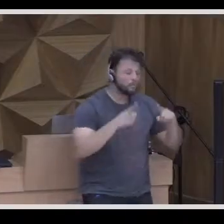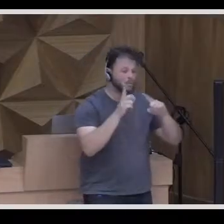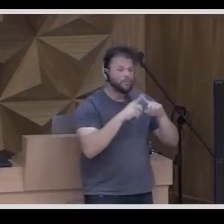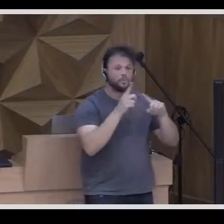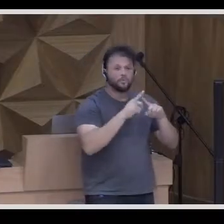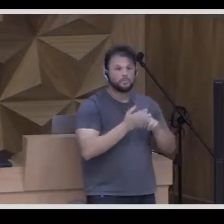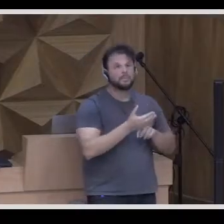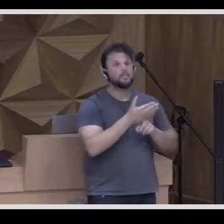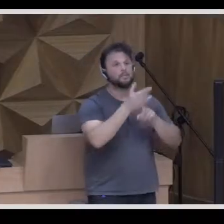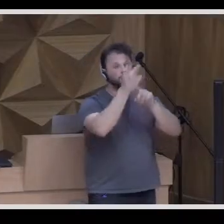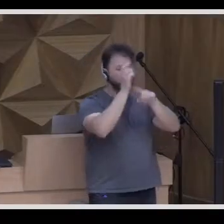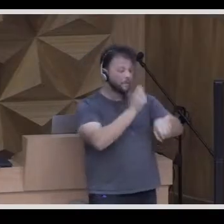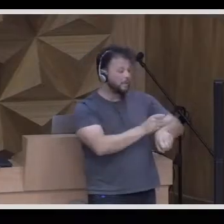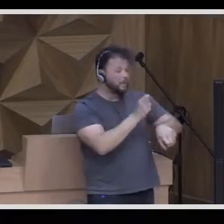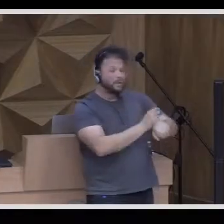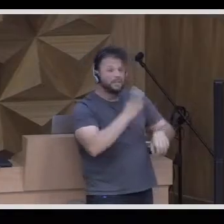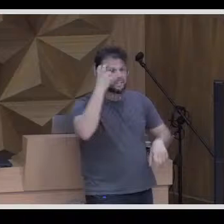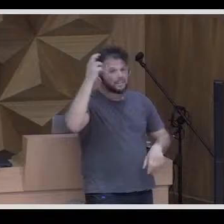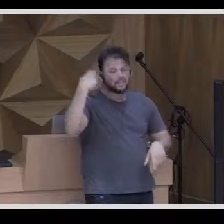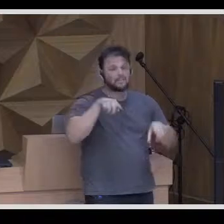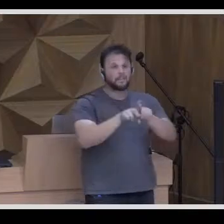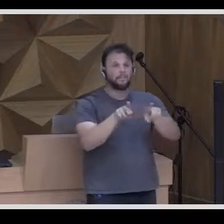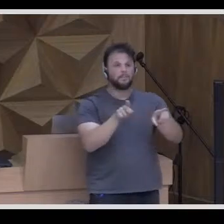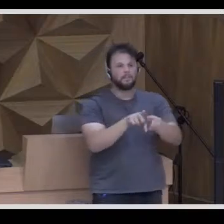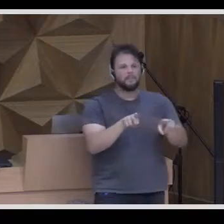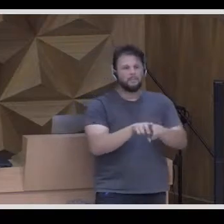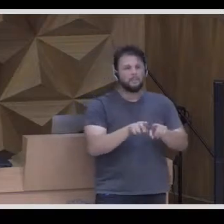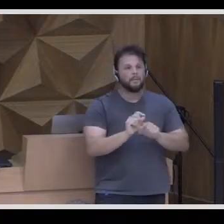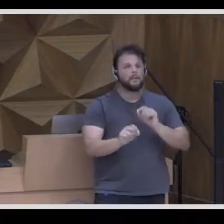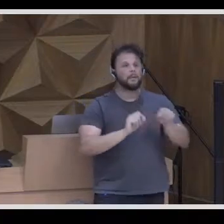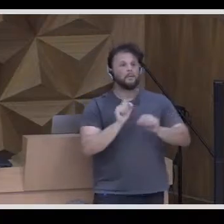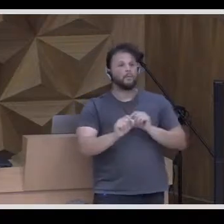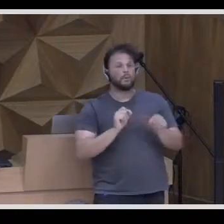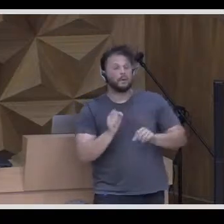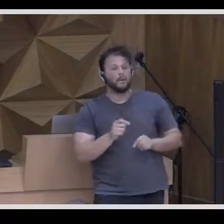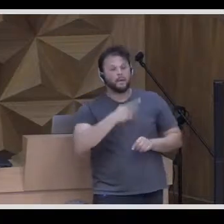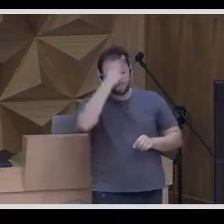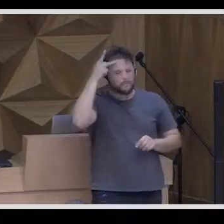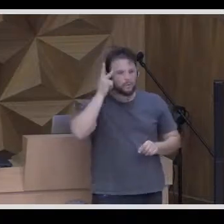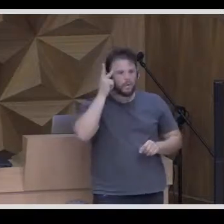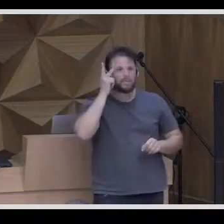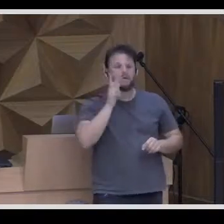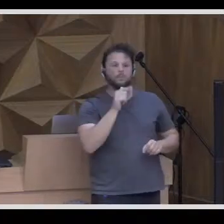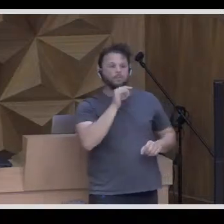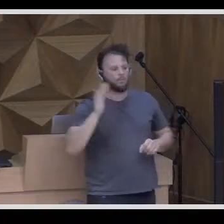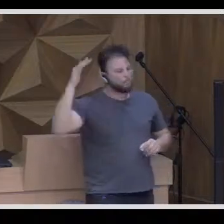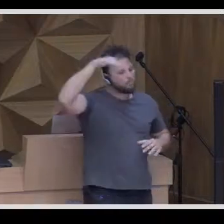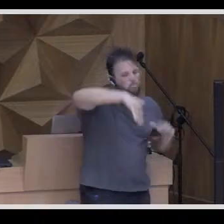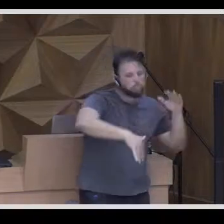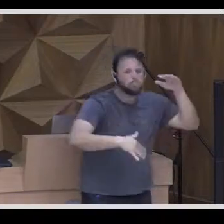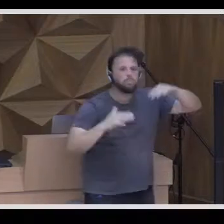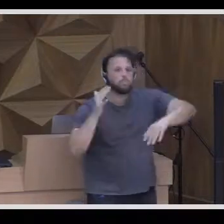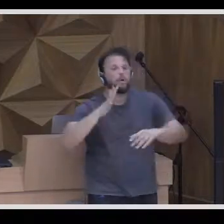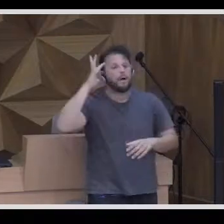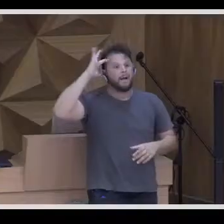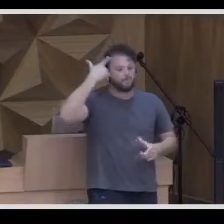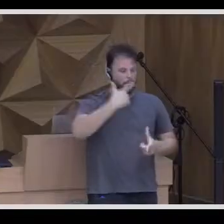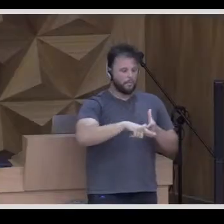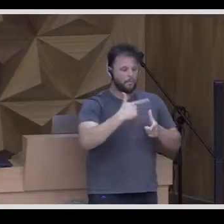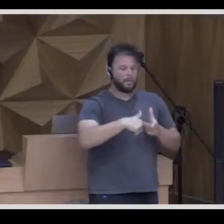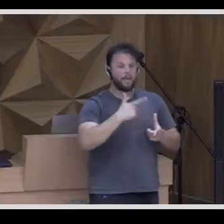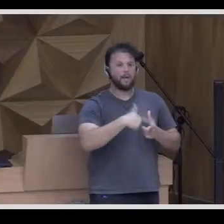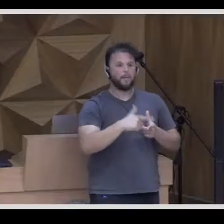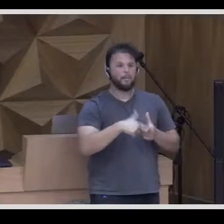including swimming, the kind of personalized medical solutions that people are wearing. The technology is evolving incredibly